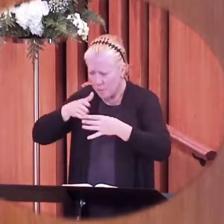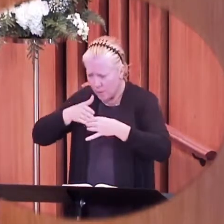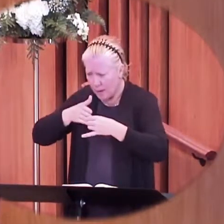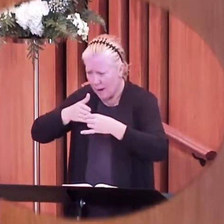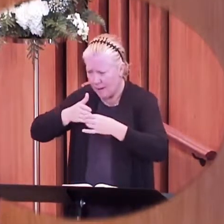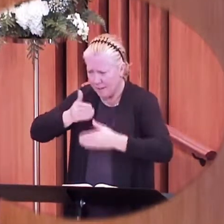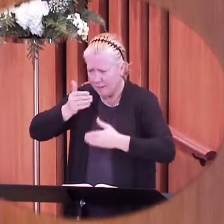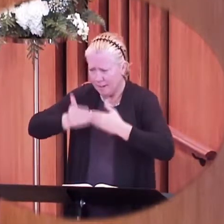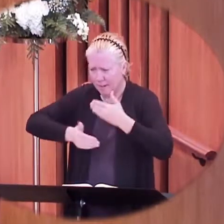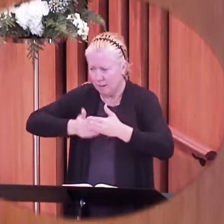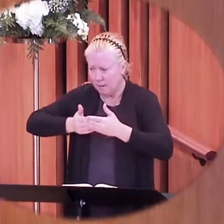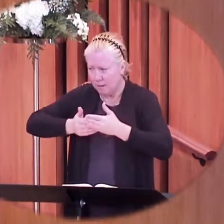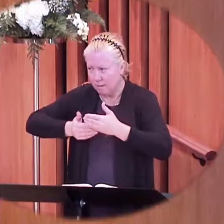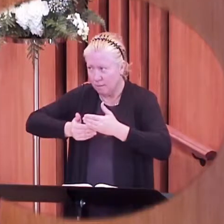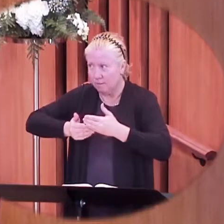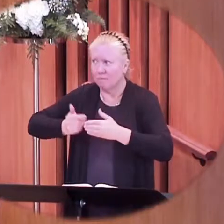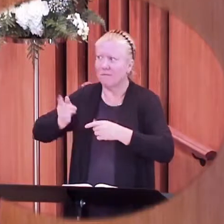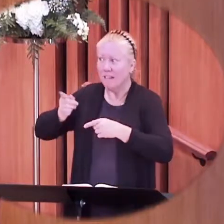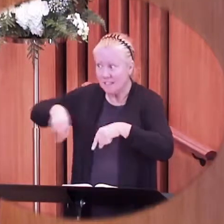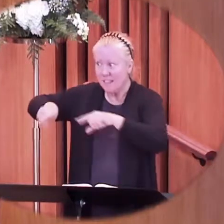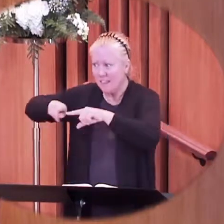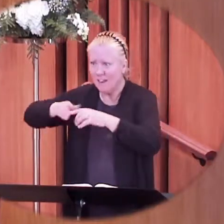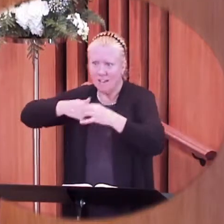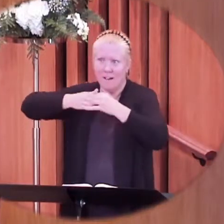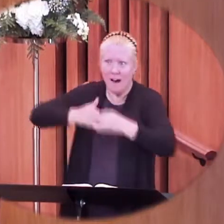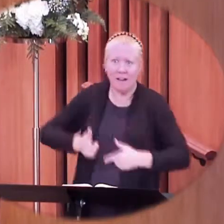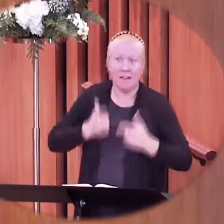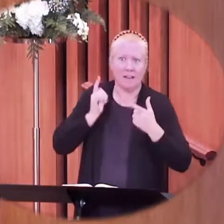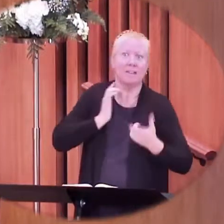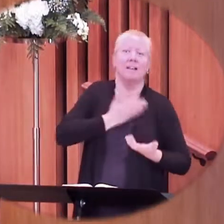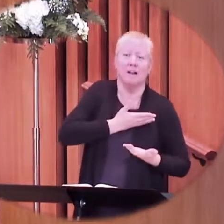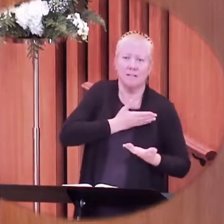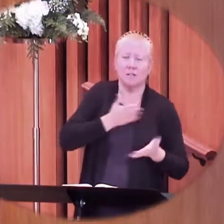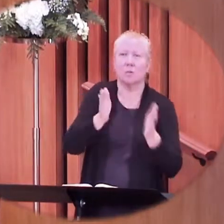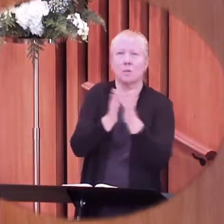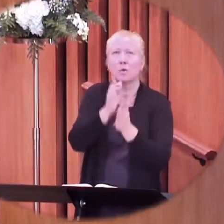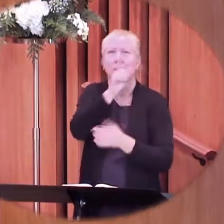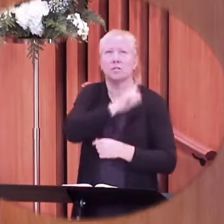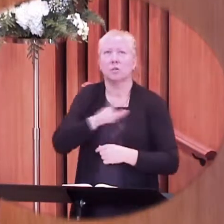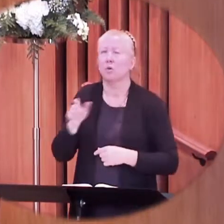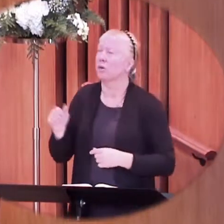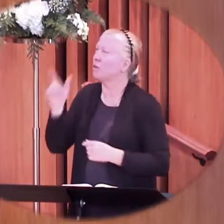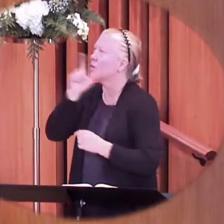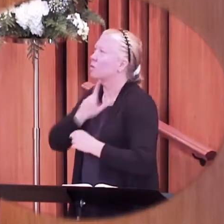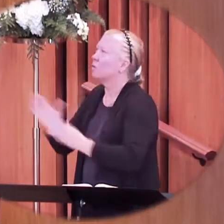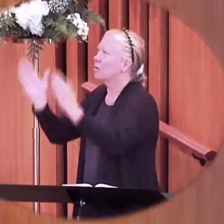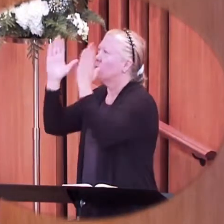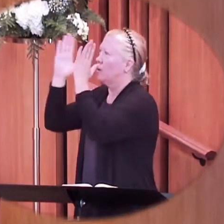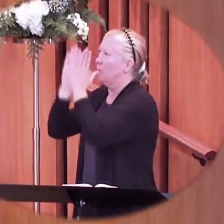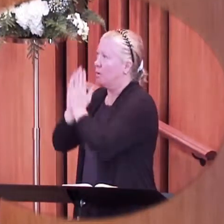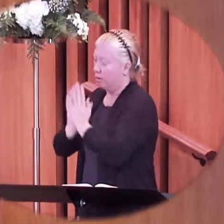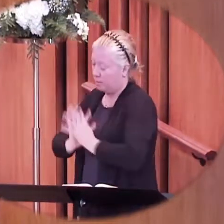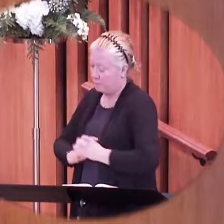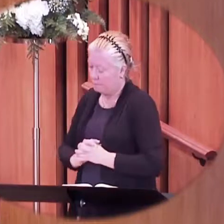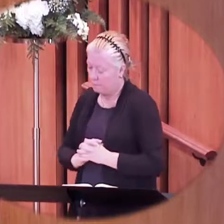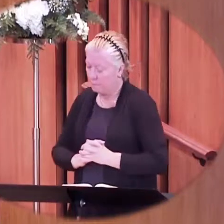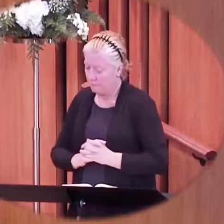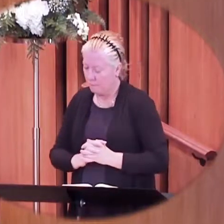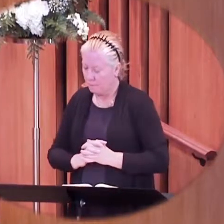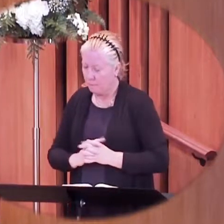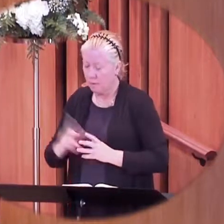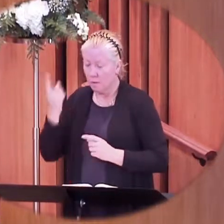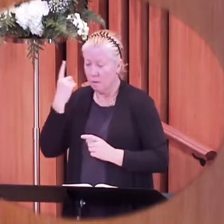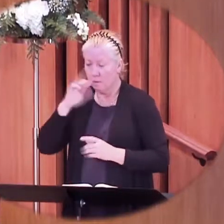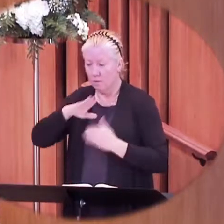guide and lead their flock. Let us pray to the Lord. Lord, hear our prayer. For all